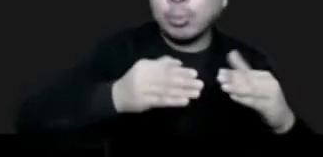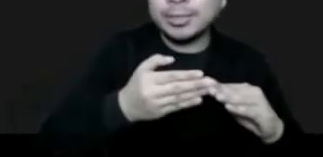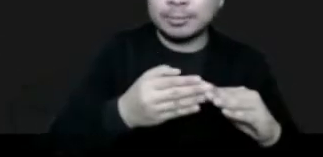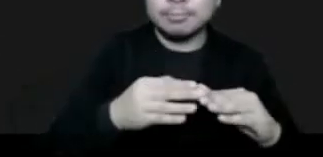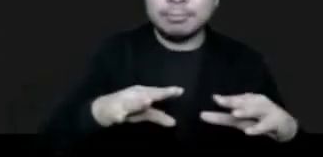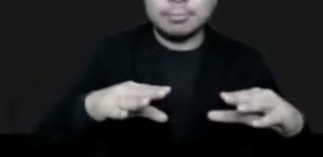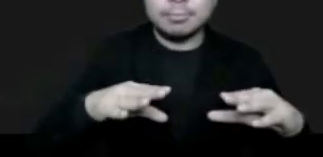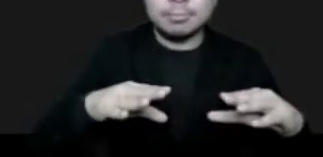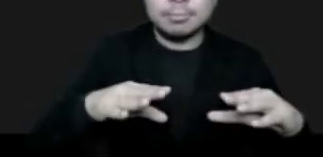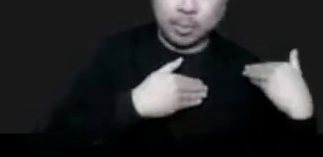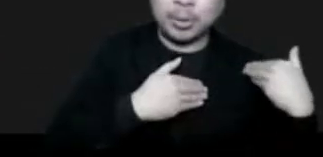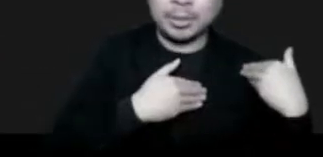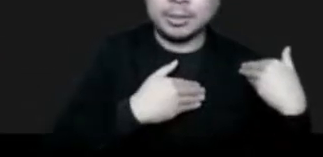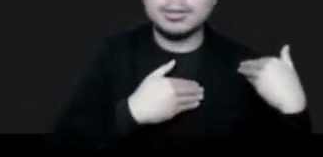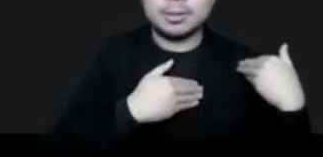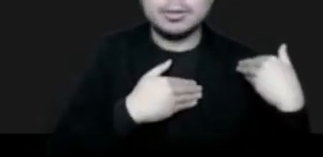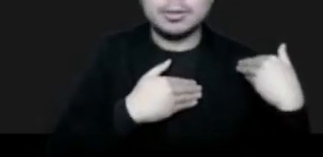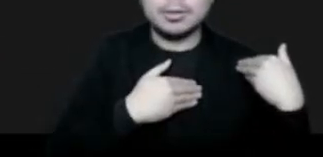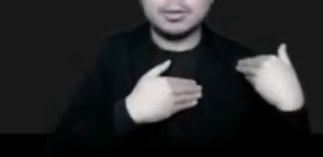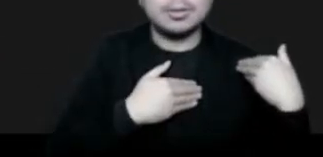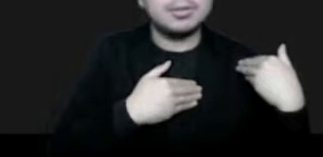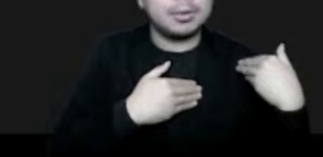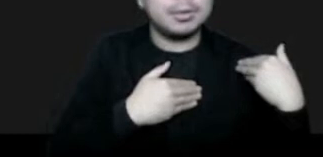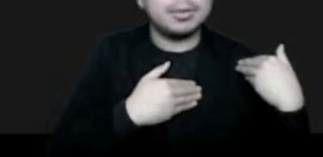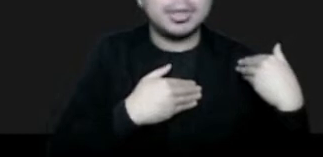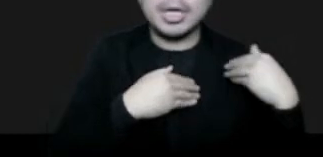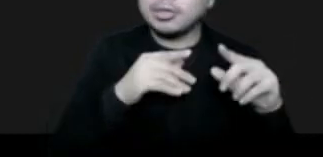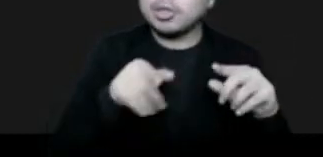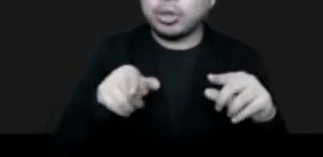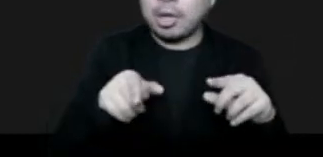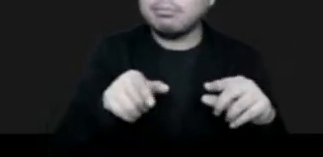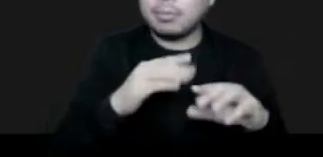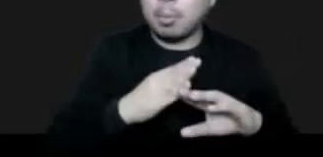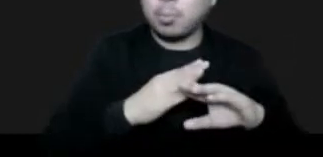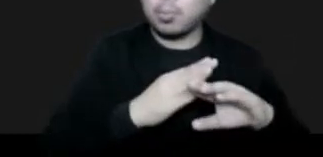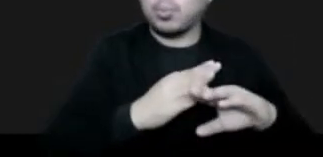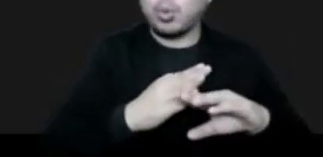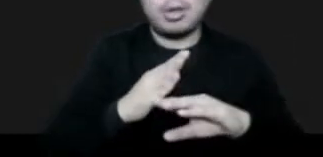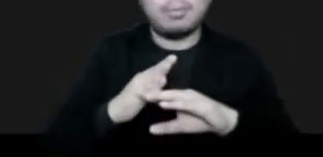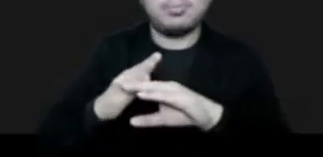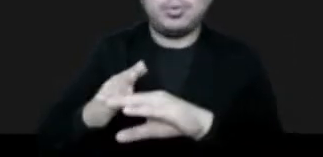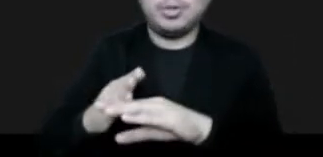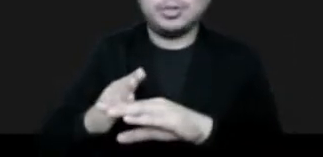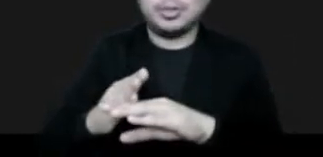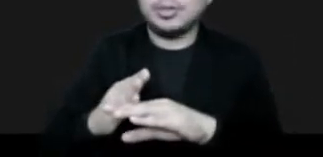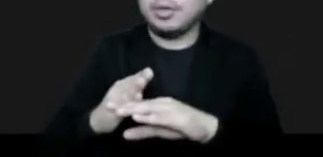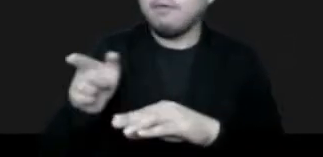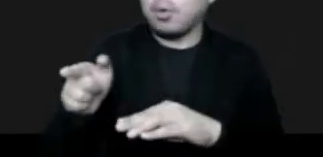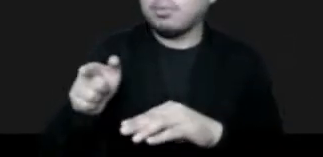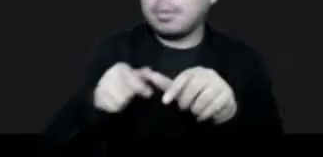is proper protection and safety for people with disabilities